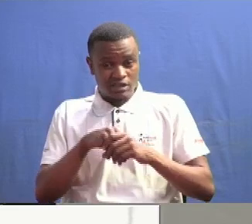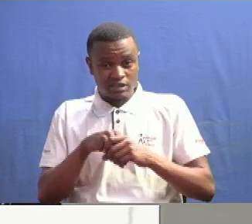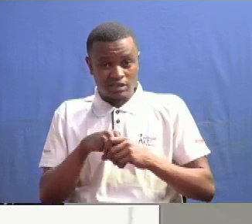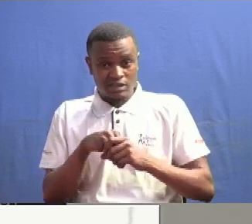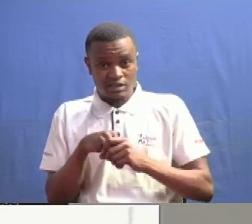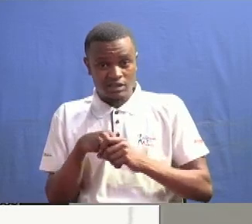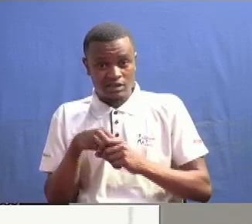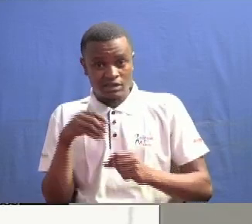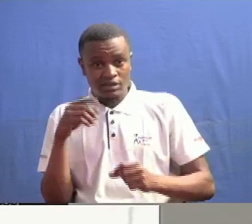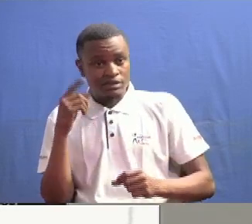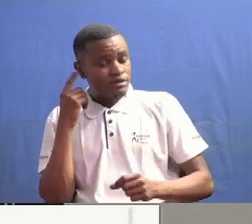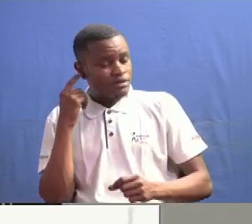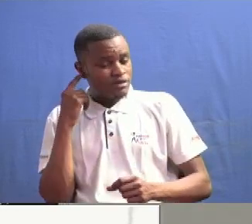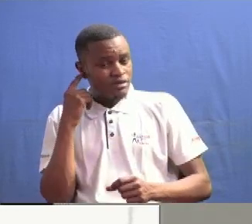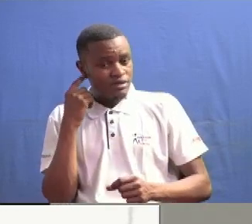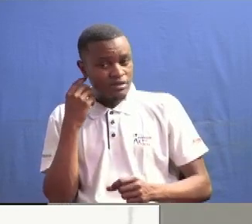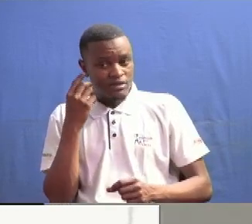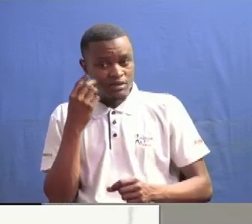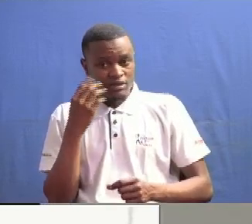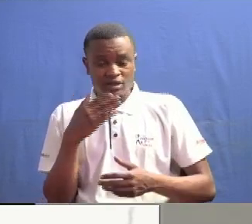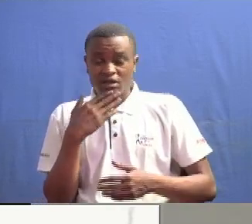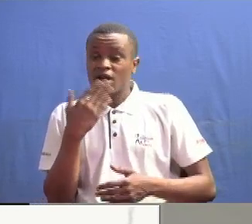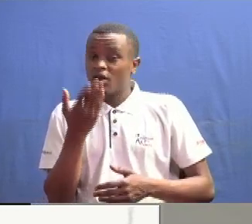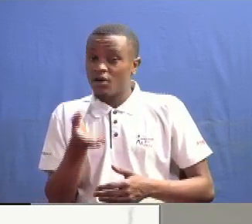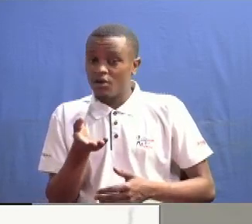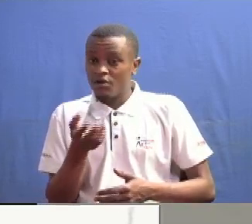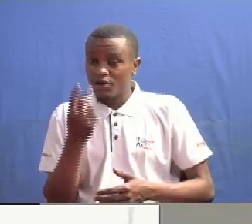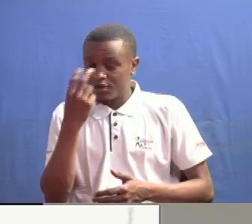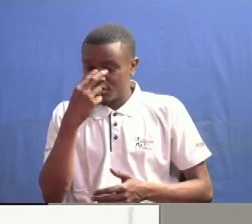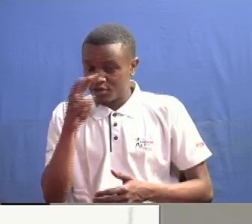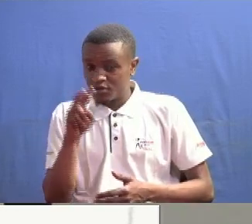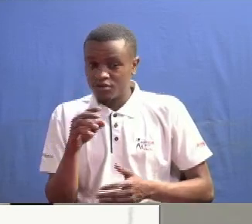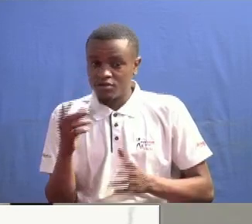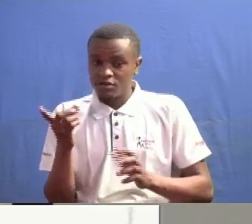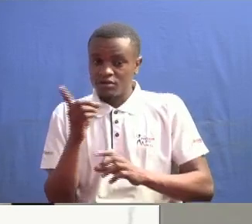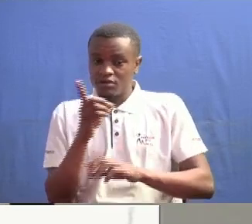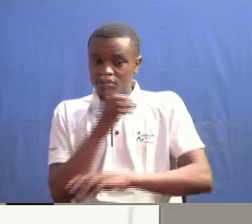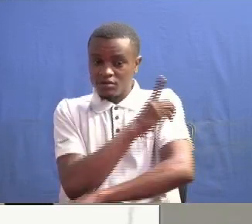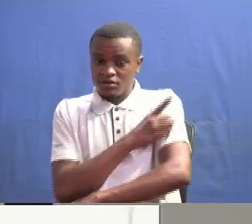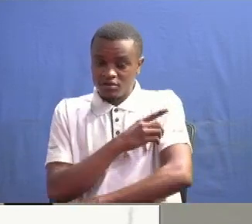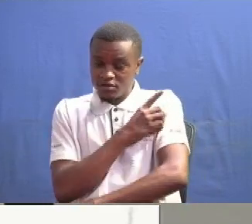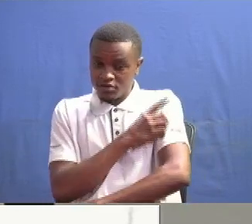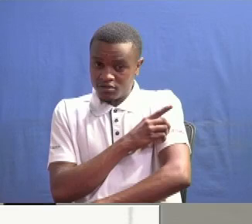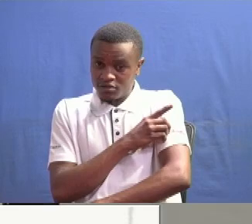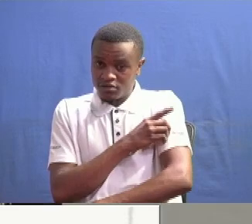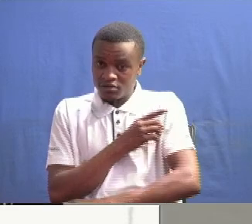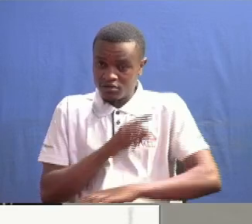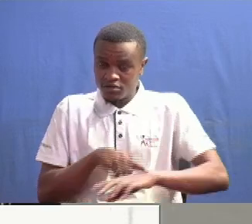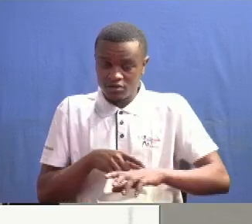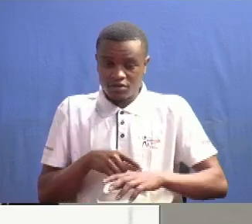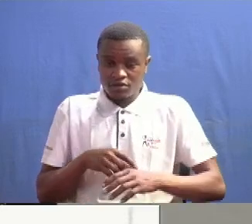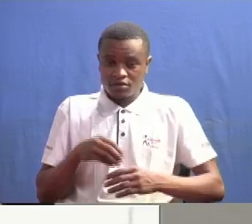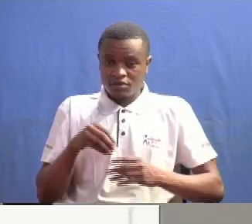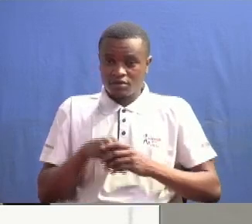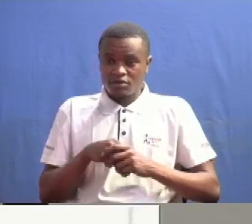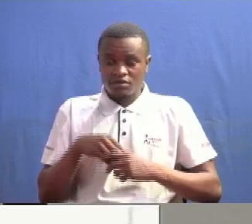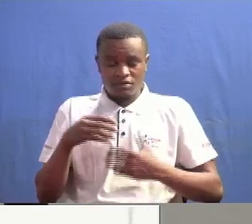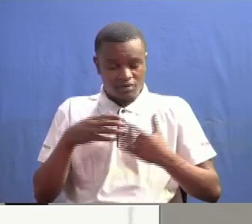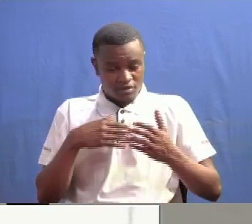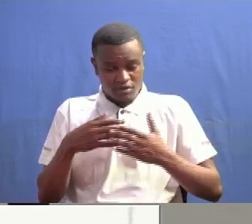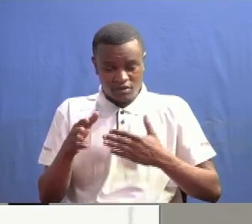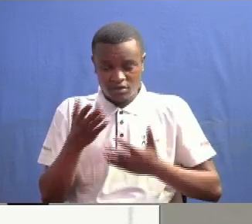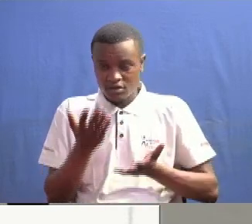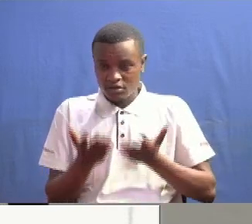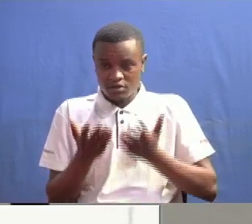you see an ear doctor, because ringing of the ears, which we call tinnitus, is a sign that there could be a problem,